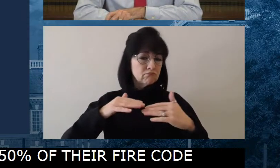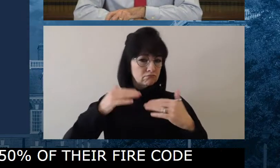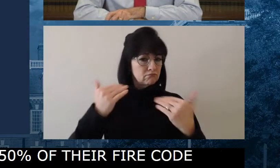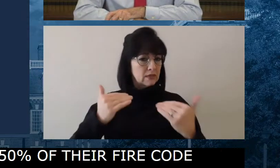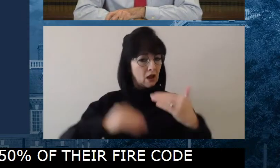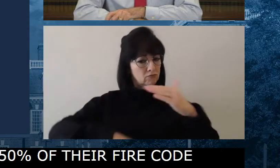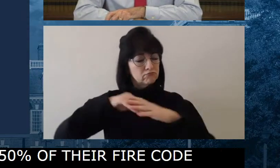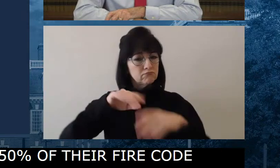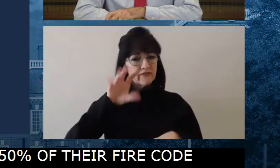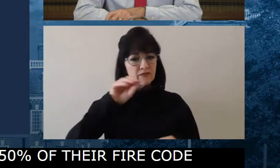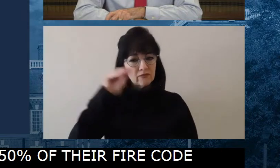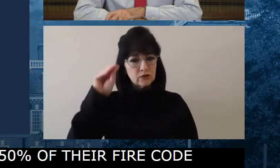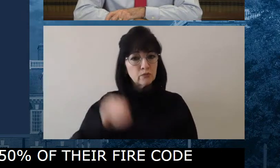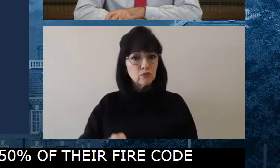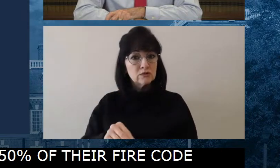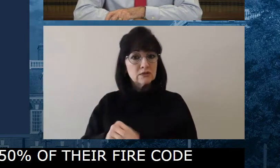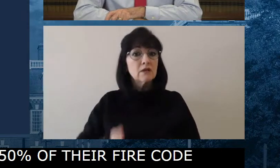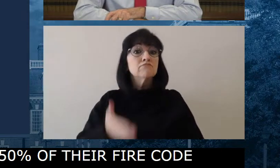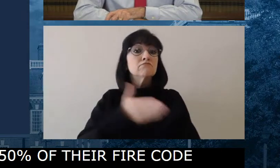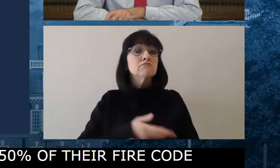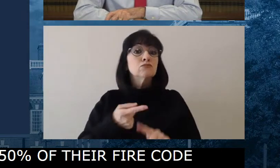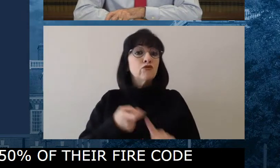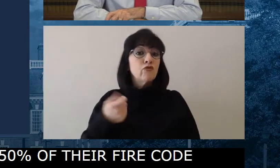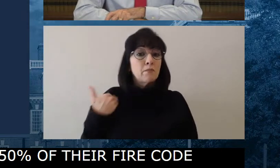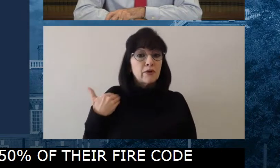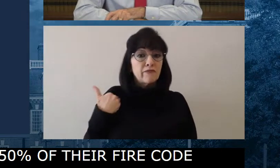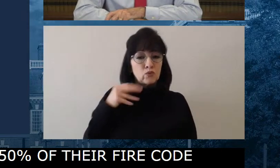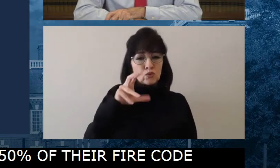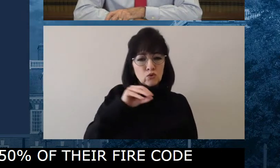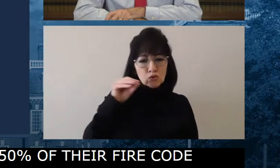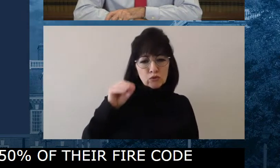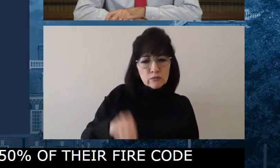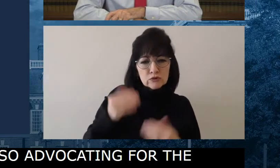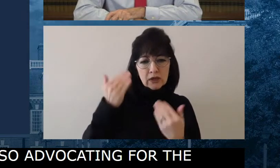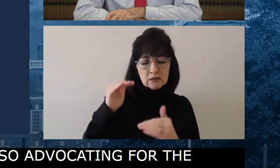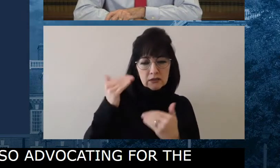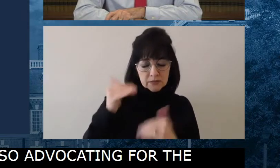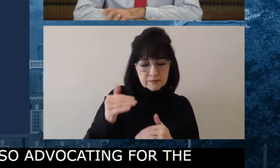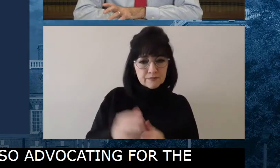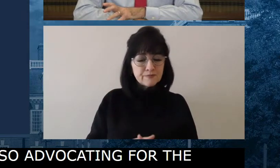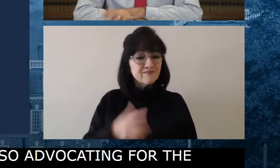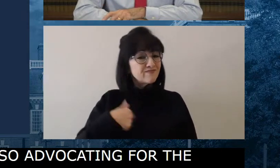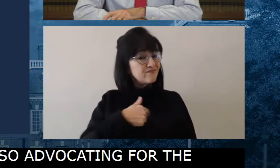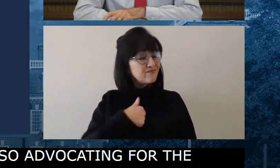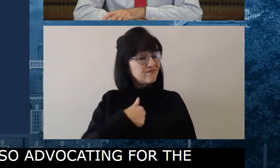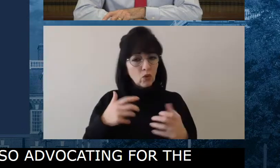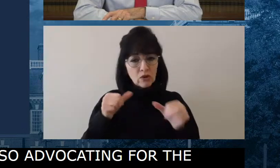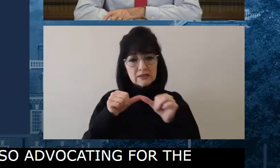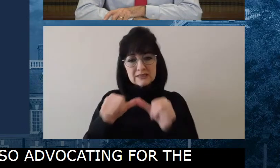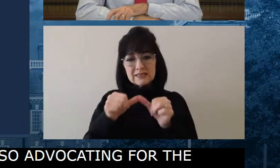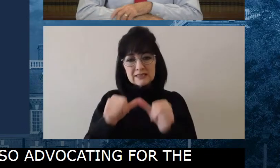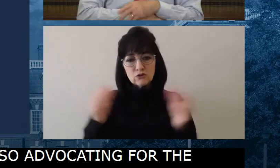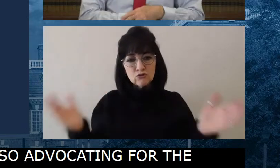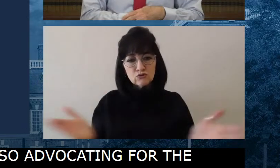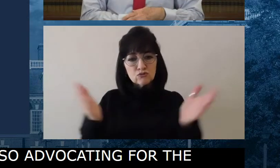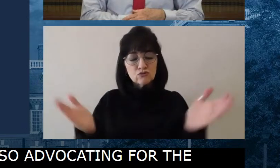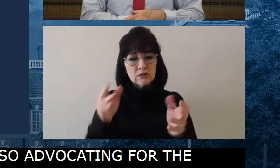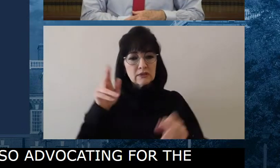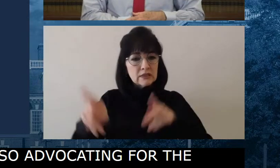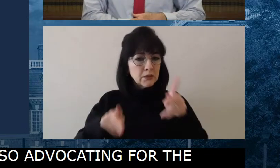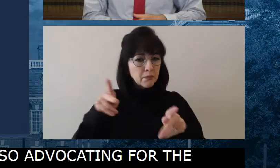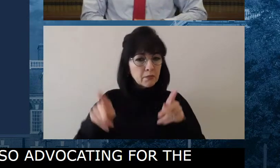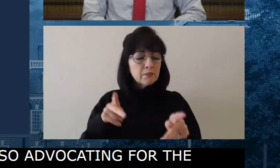continued following of the public health guidance around mask wearing and social distancing. As I circulate, I